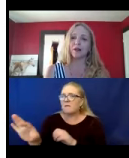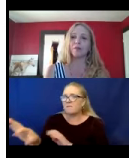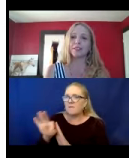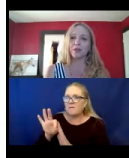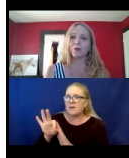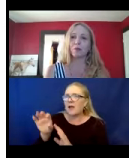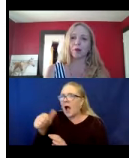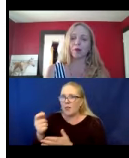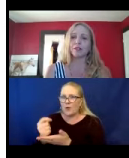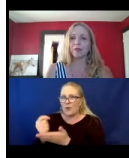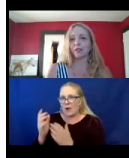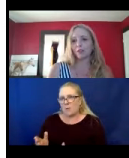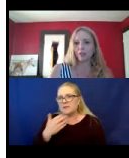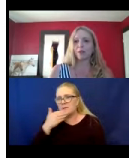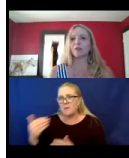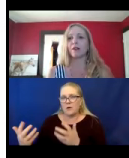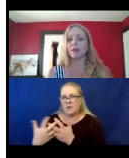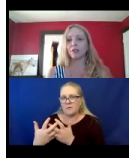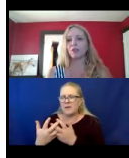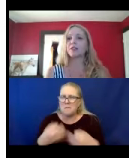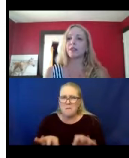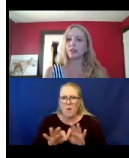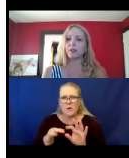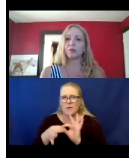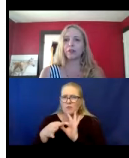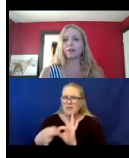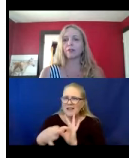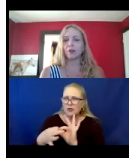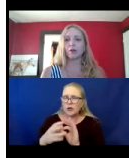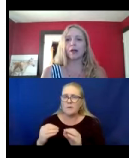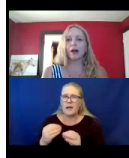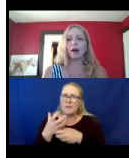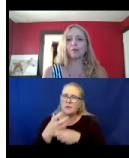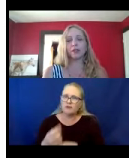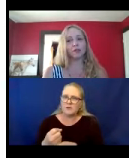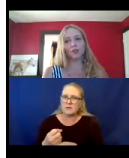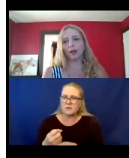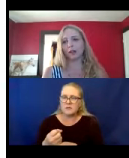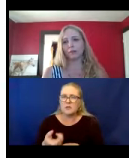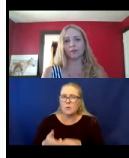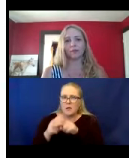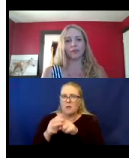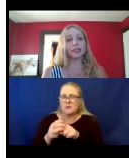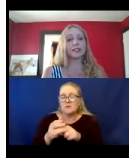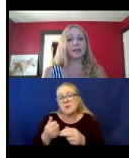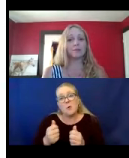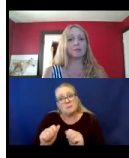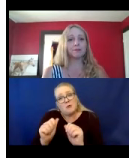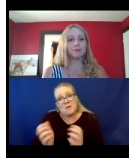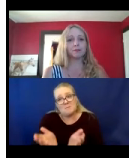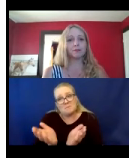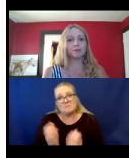you. That's the important part, is the relationship that you have there and the trust that you can build there. So give it a try. Next